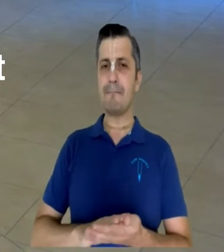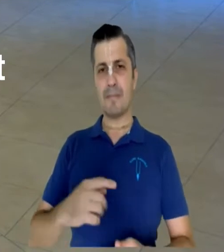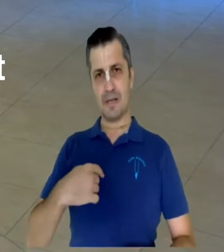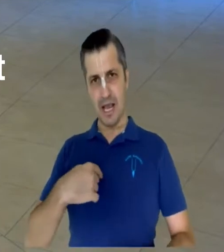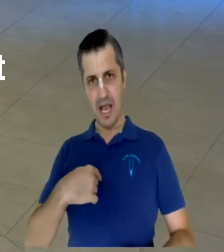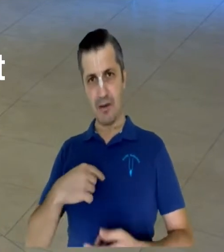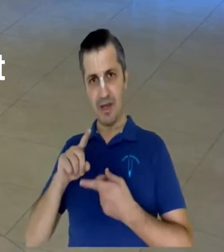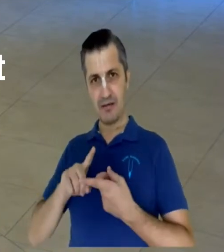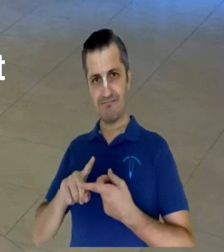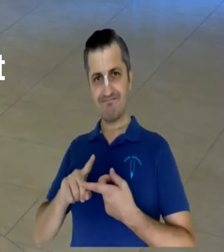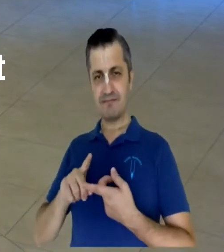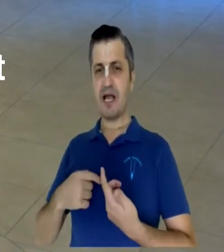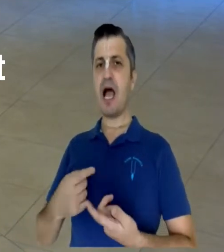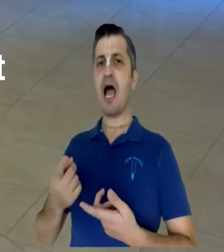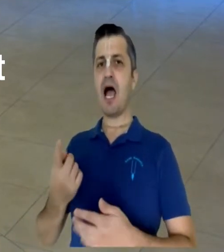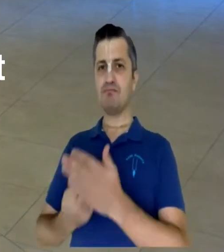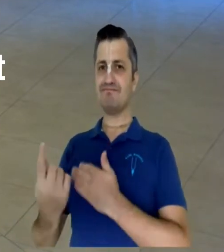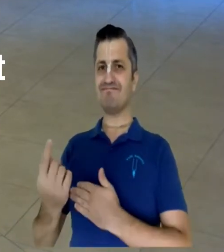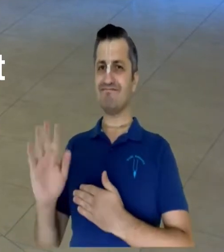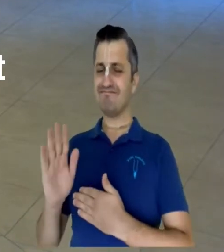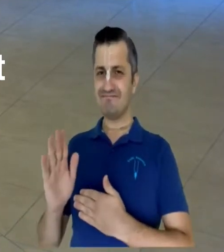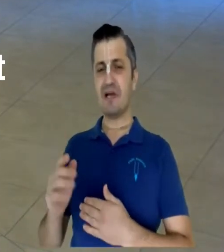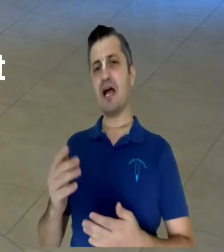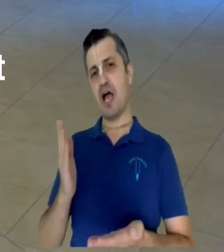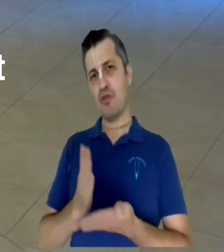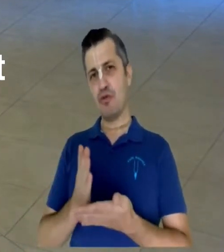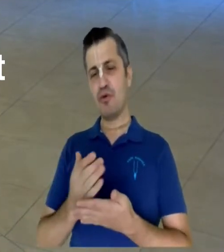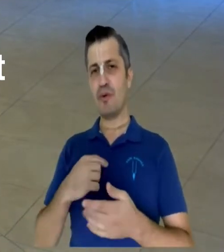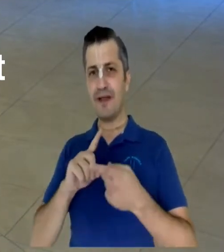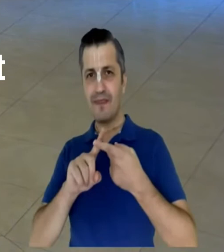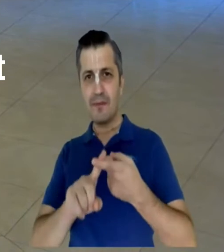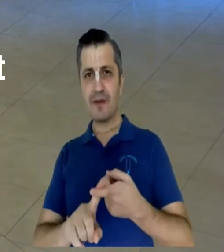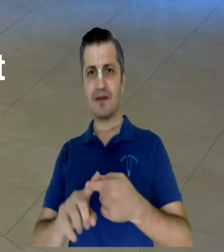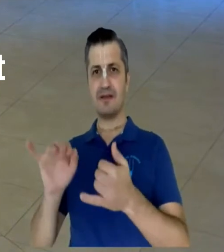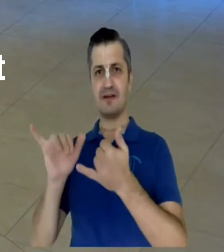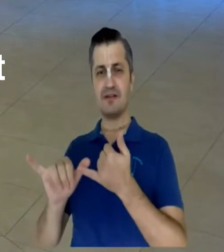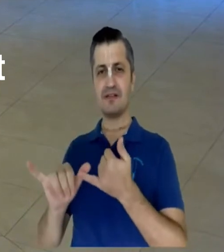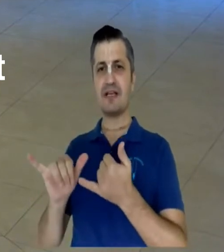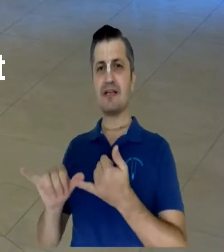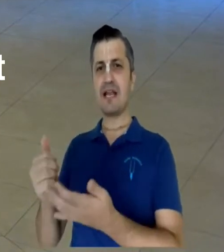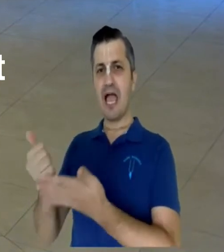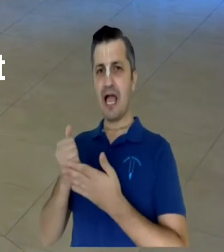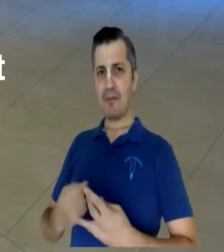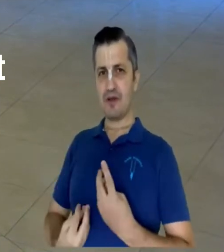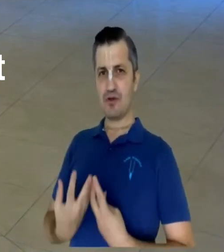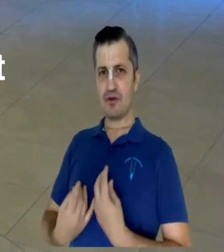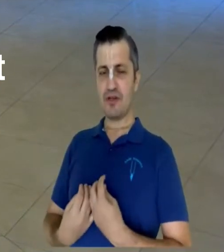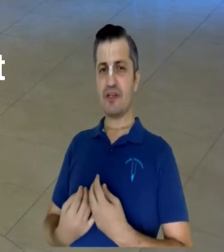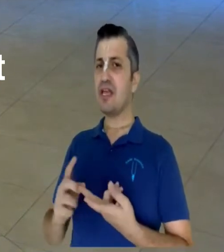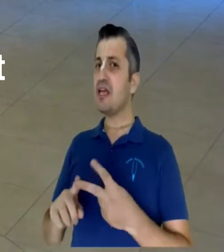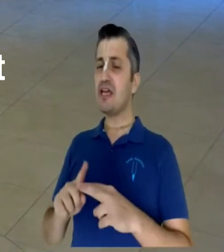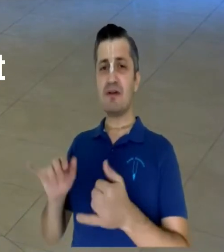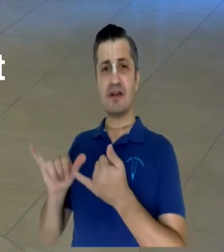process. Unless the Supreme Lord helps him in digesting, there is no possibility of eating. He thus